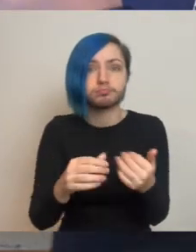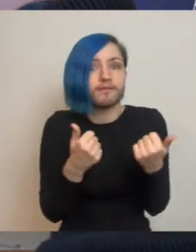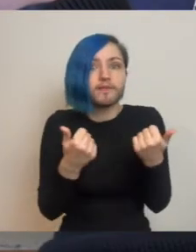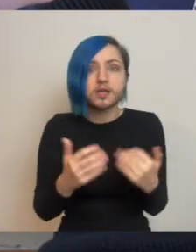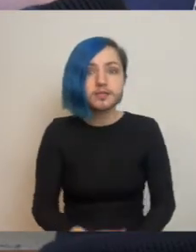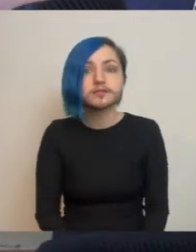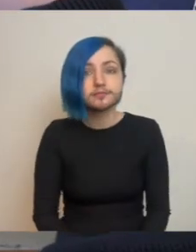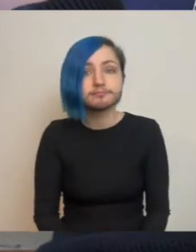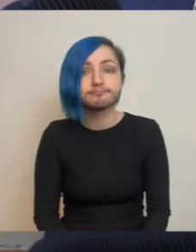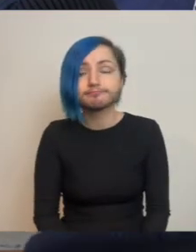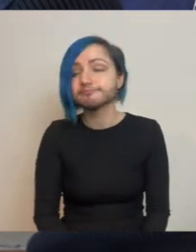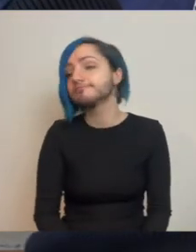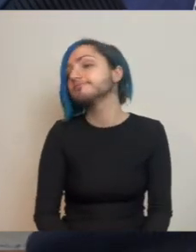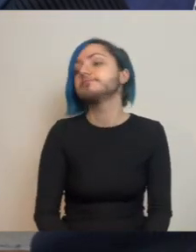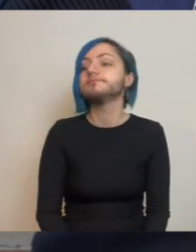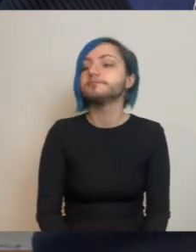fine.